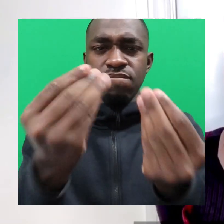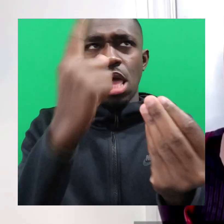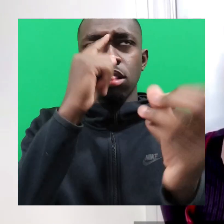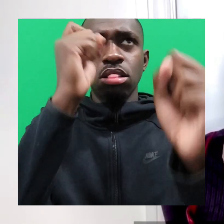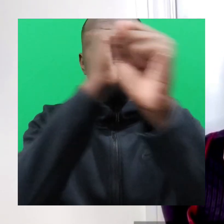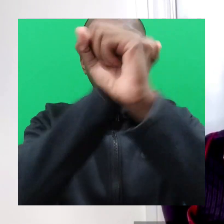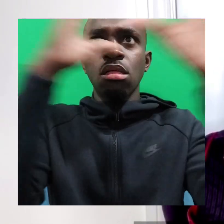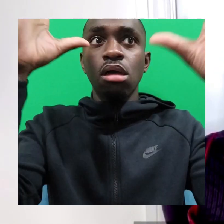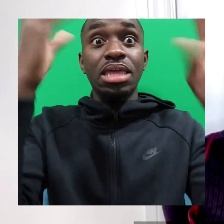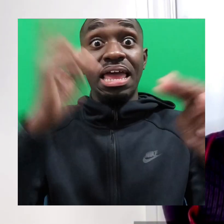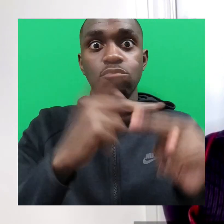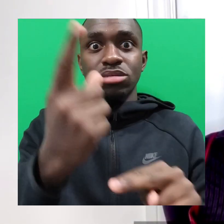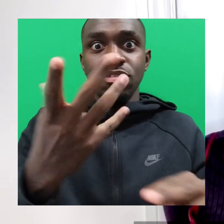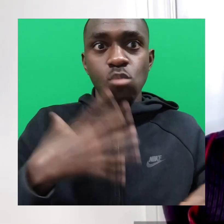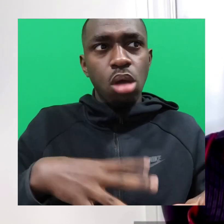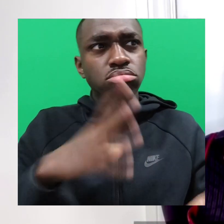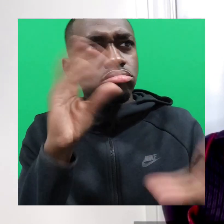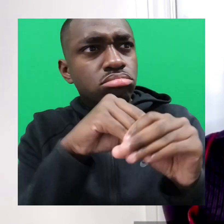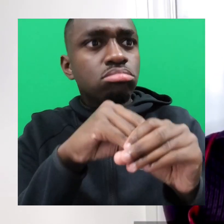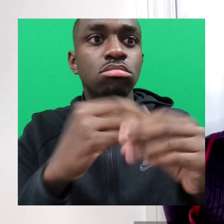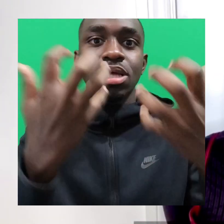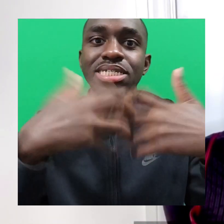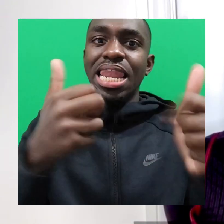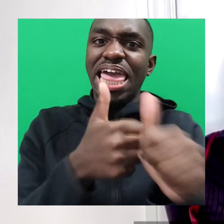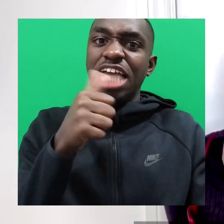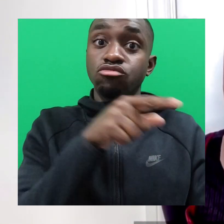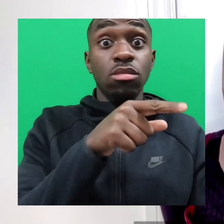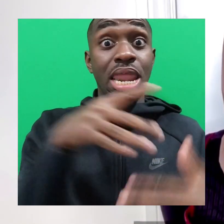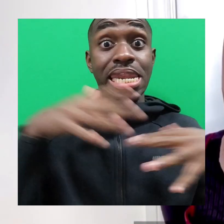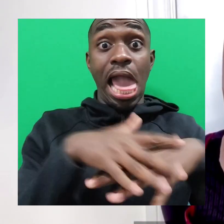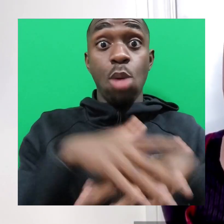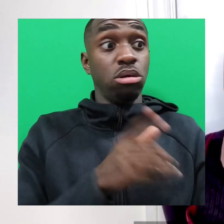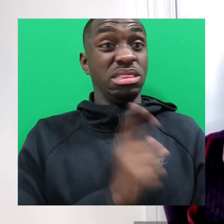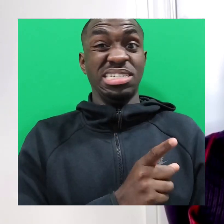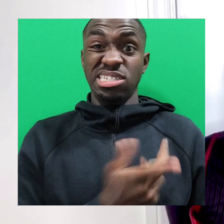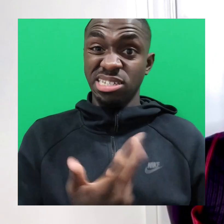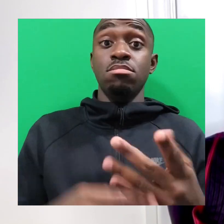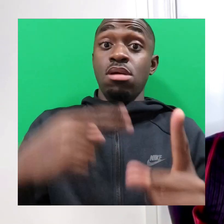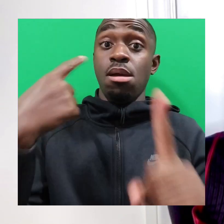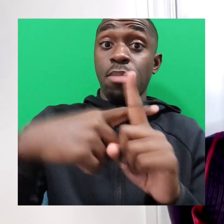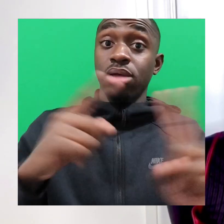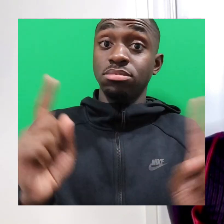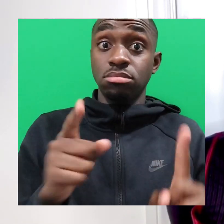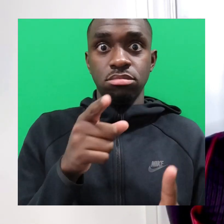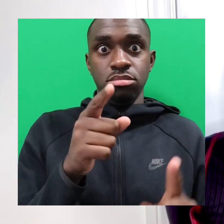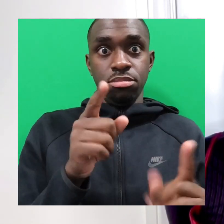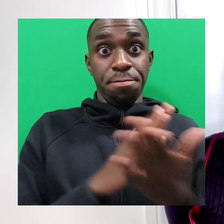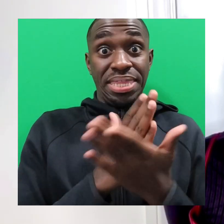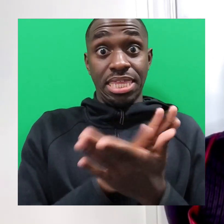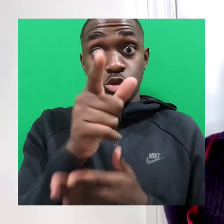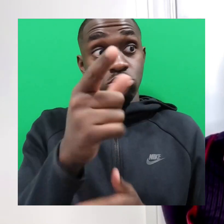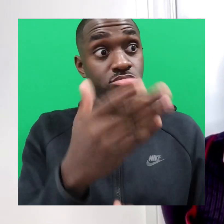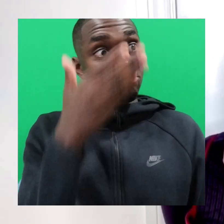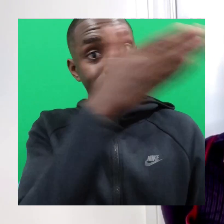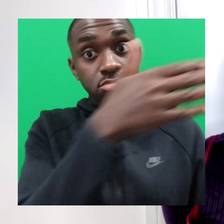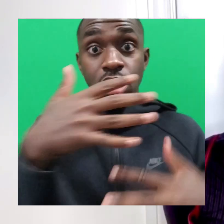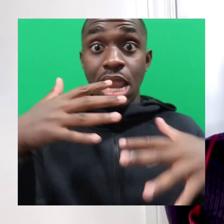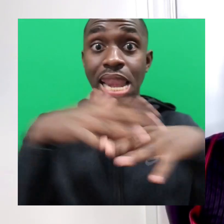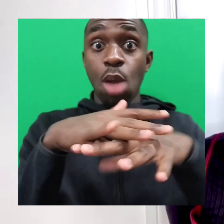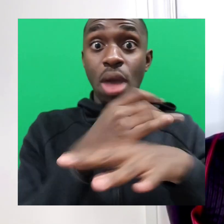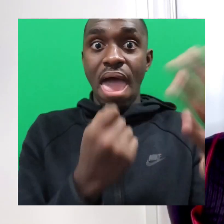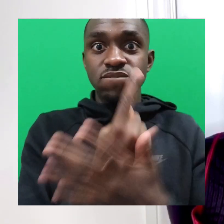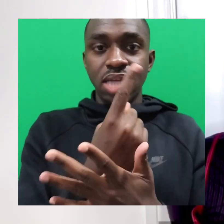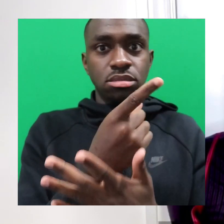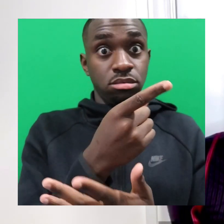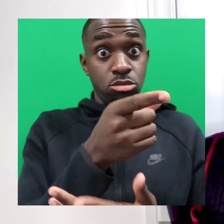So I was always going to these events, I was networking with people, I was, trying to understand what they